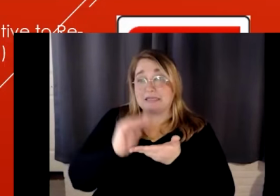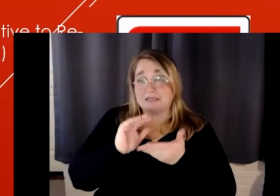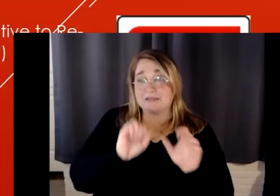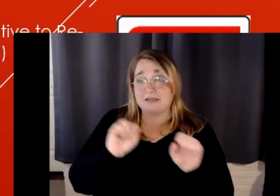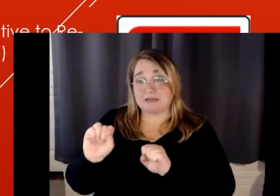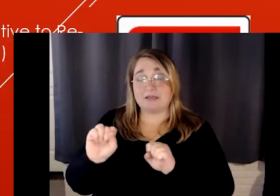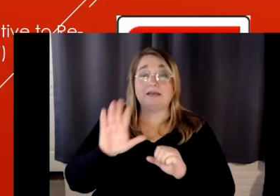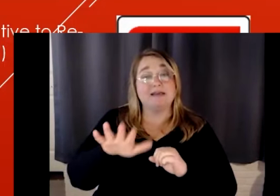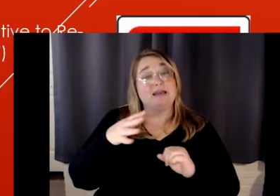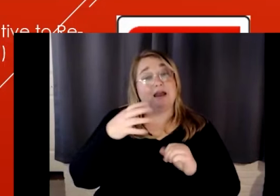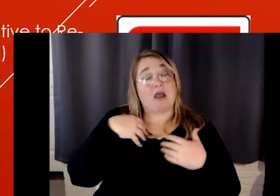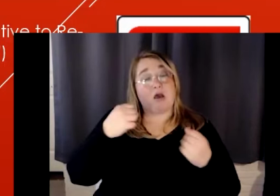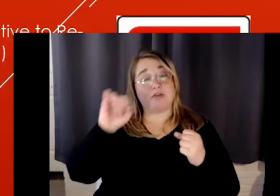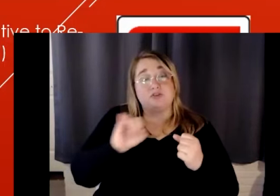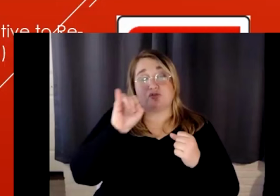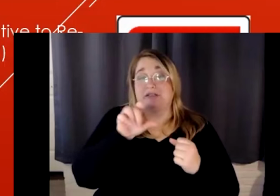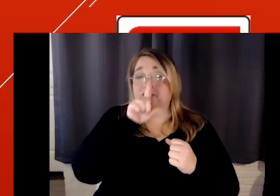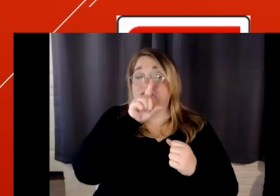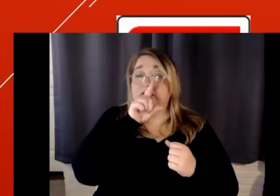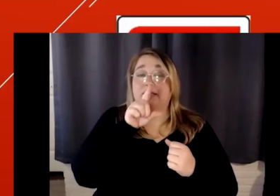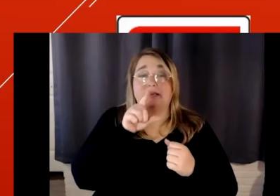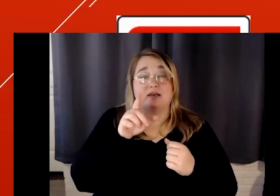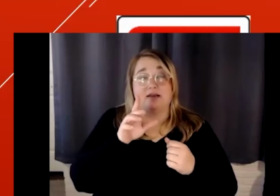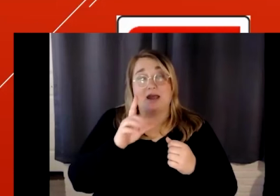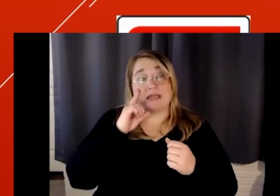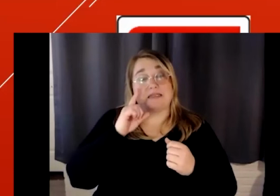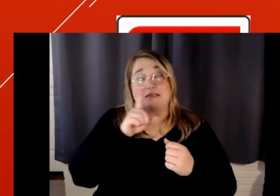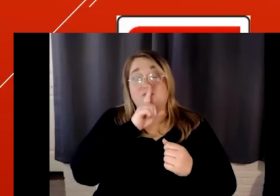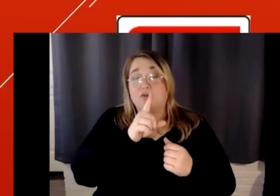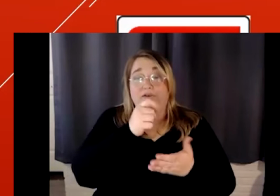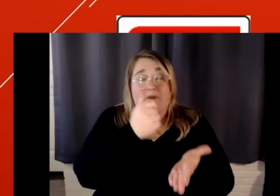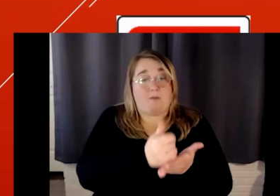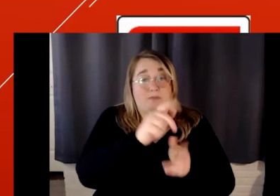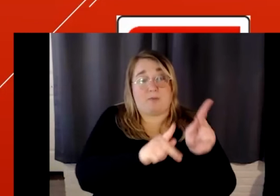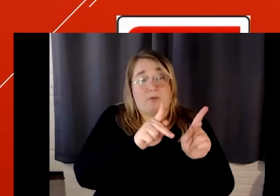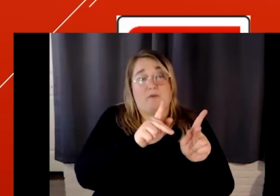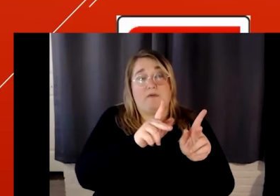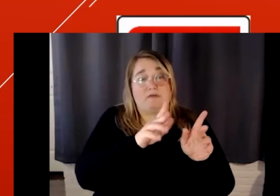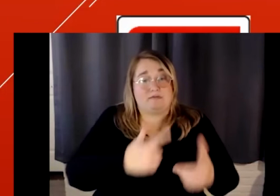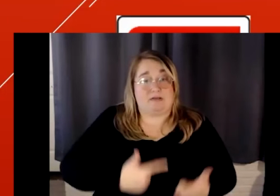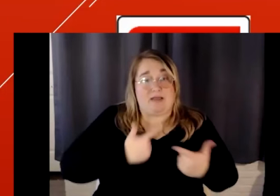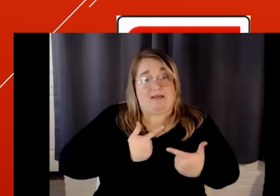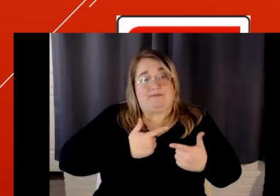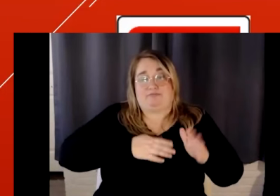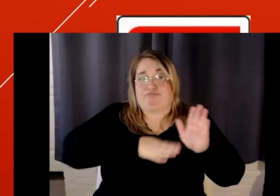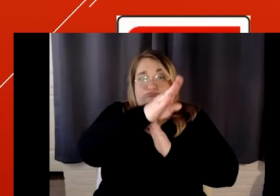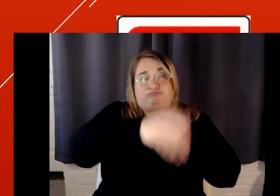life. It really does. All right, this last one's a little hard to see. I was going to link to the website so you could actually